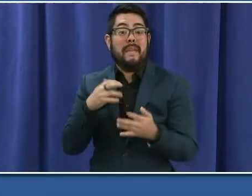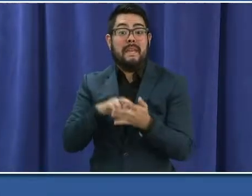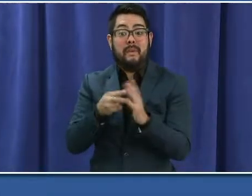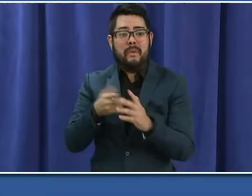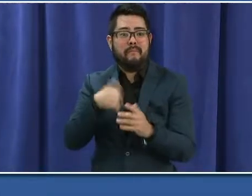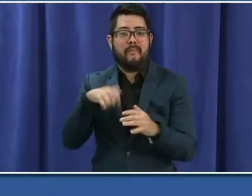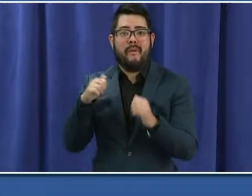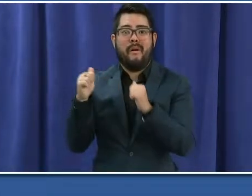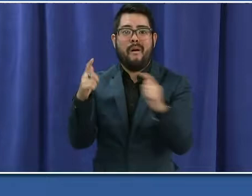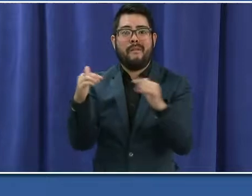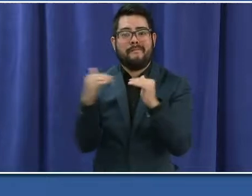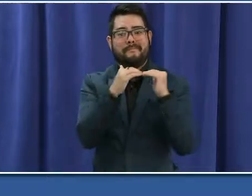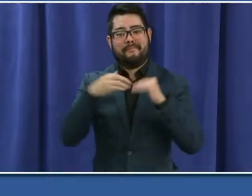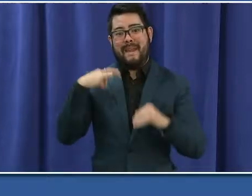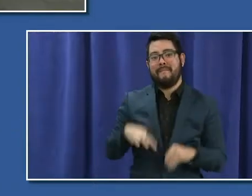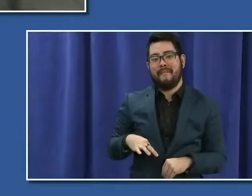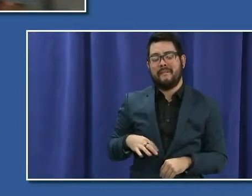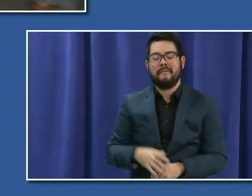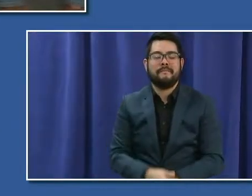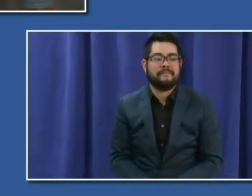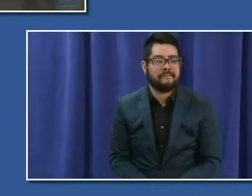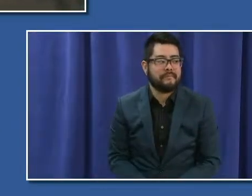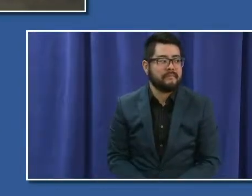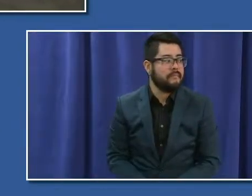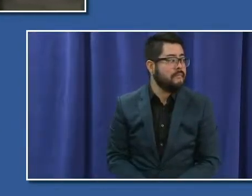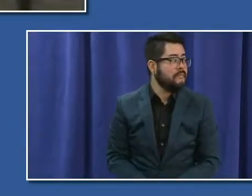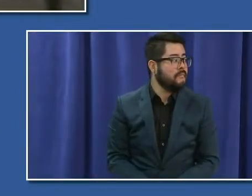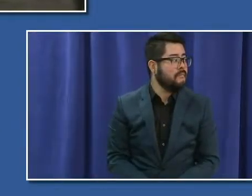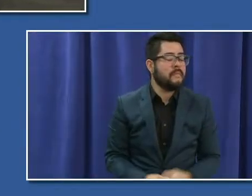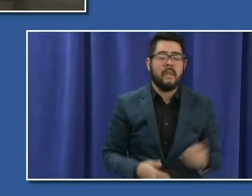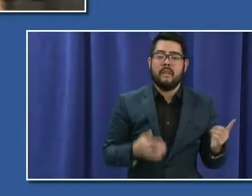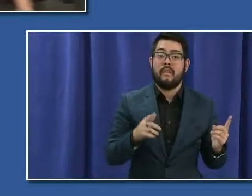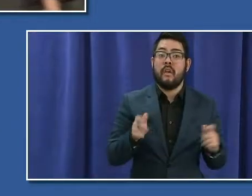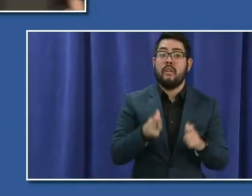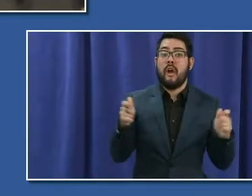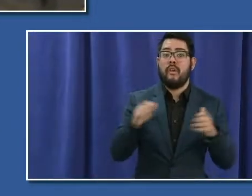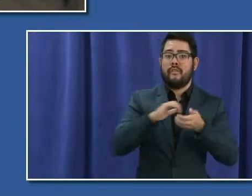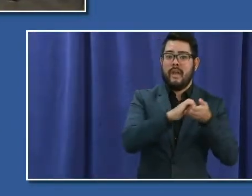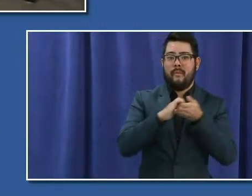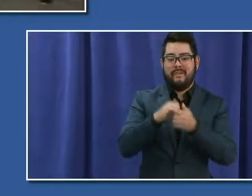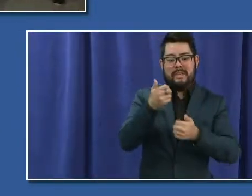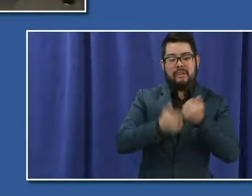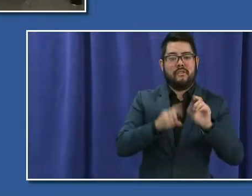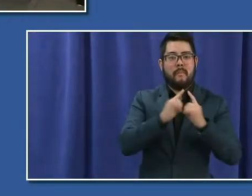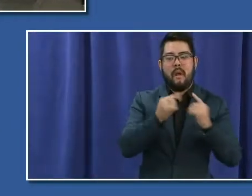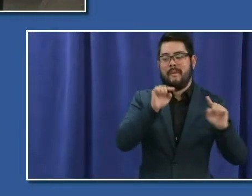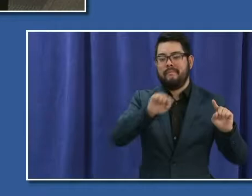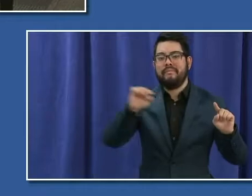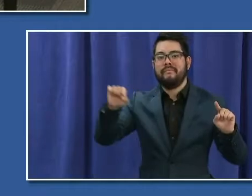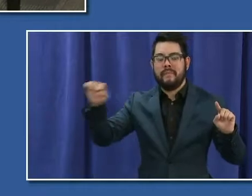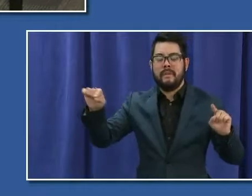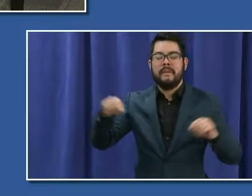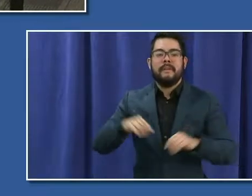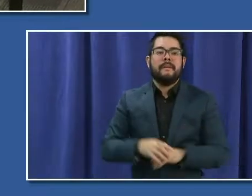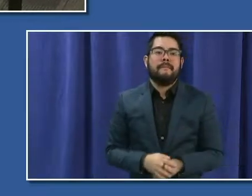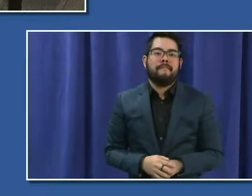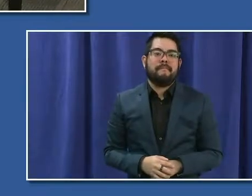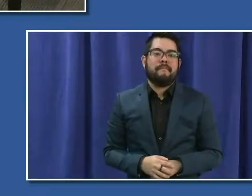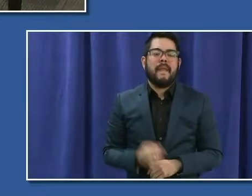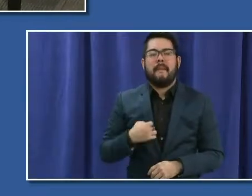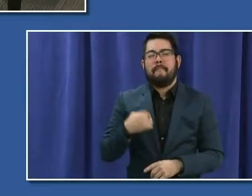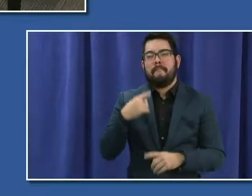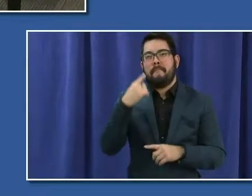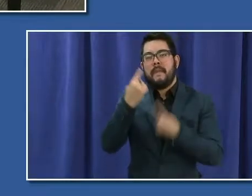everybody. Yeah, there's a large collaboration between the departments. Particularly I'm thinking of is what we've been doing with